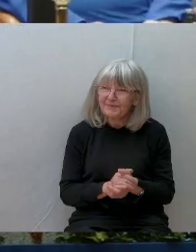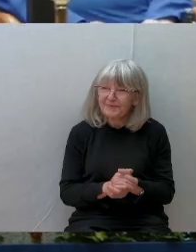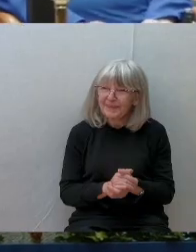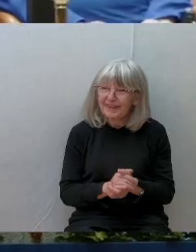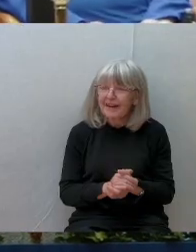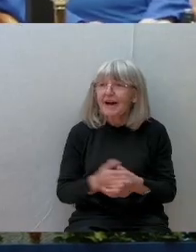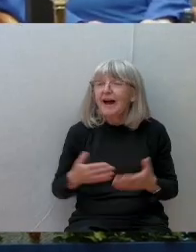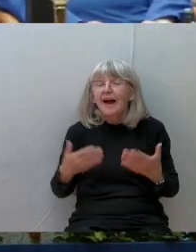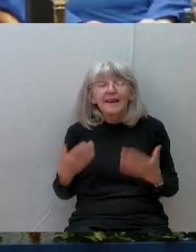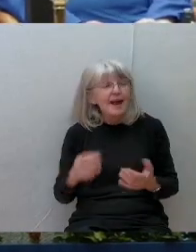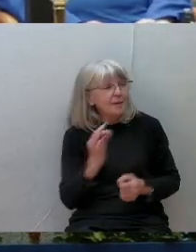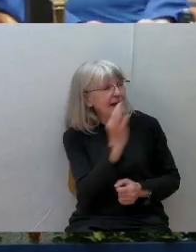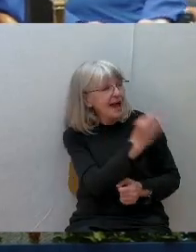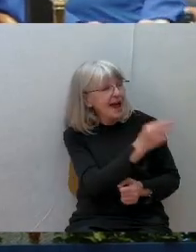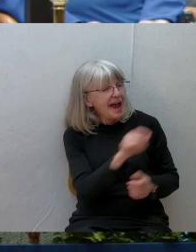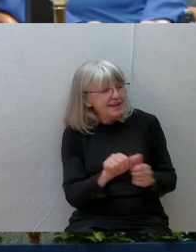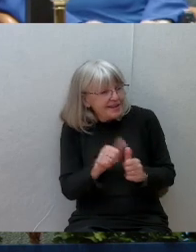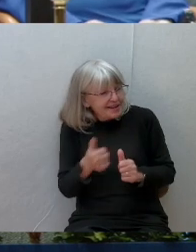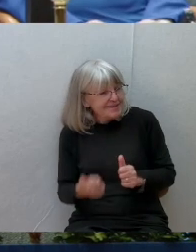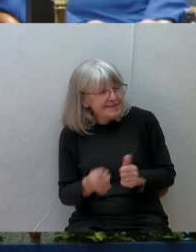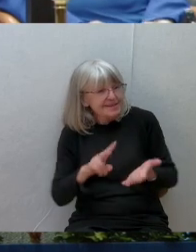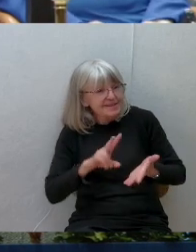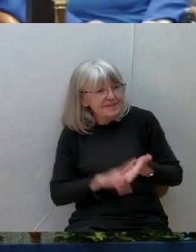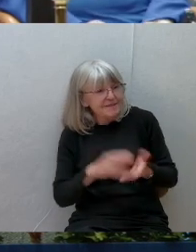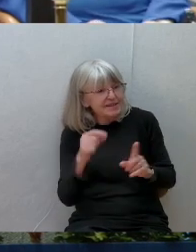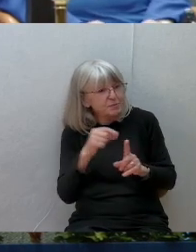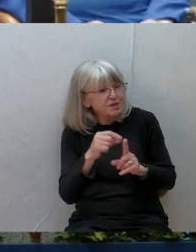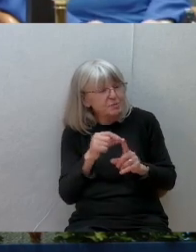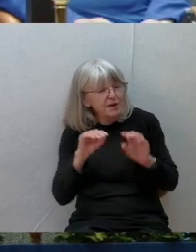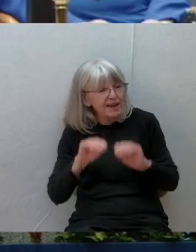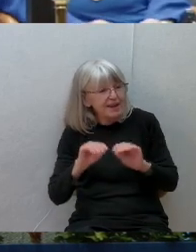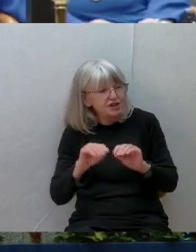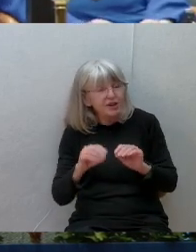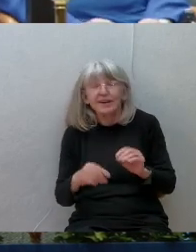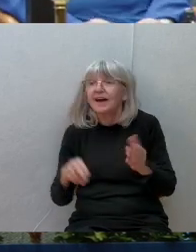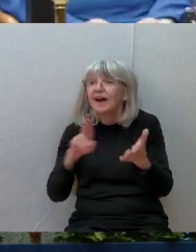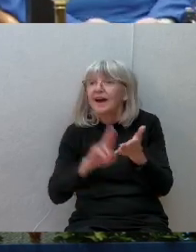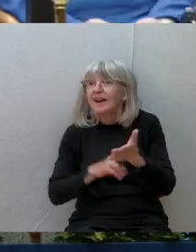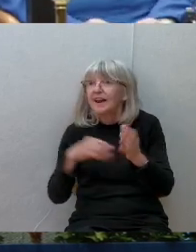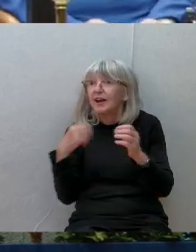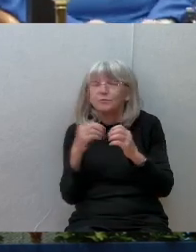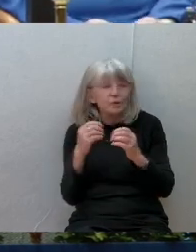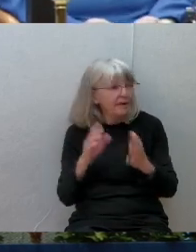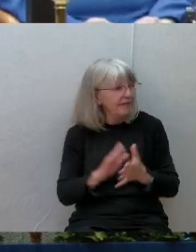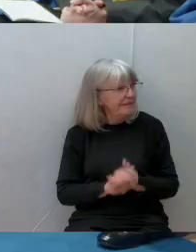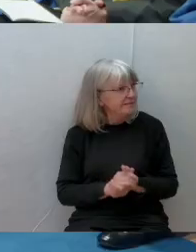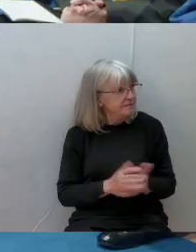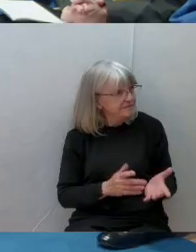I now call on the Assistant Vice Principal Education, Professor Nick Brewer.